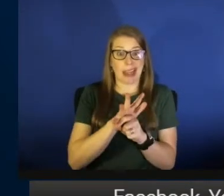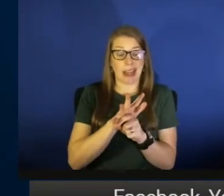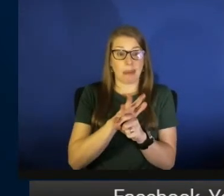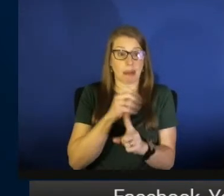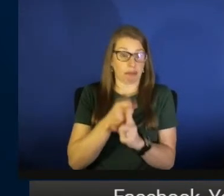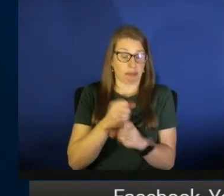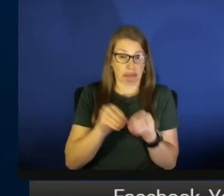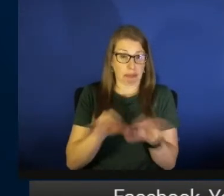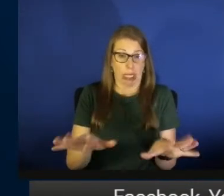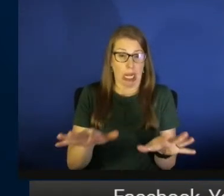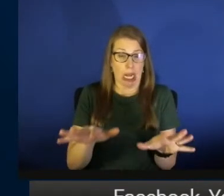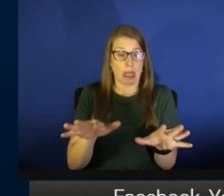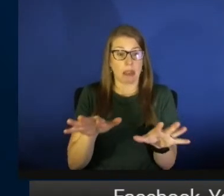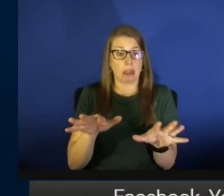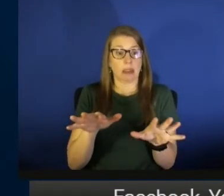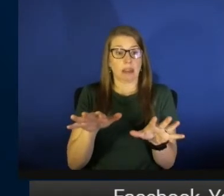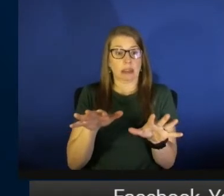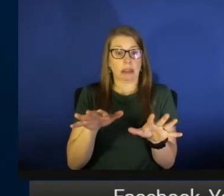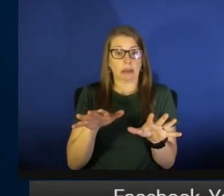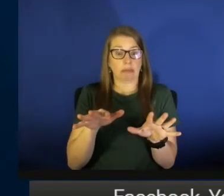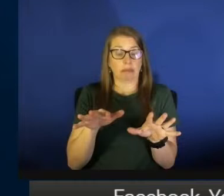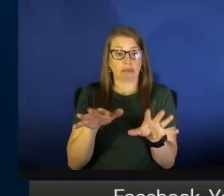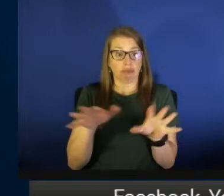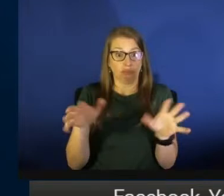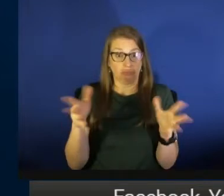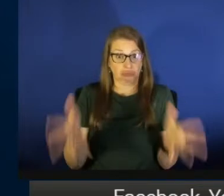kind of help forge your work bond?